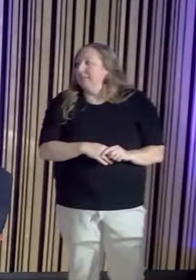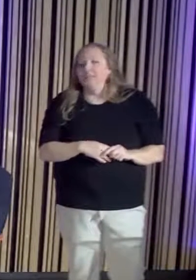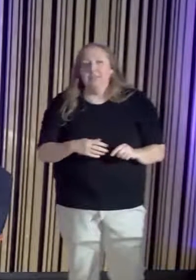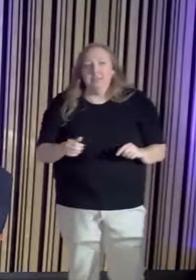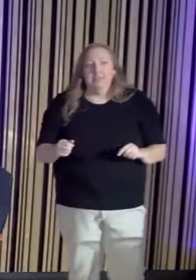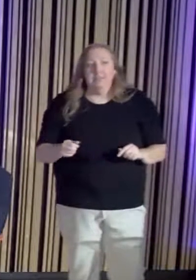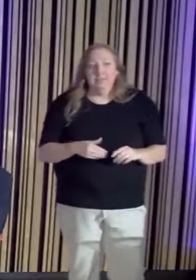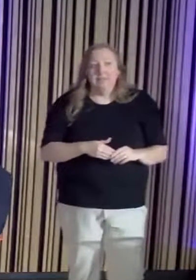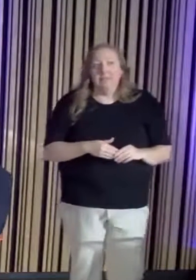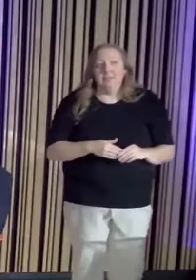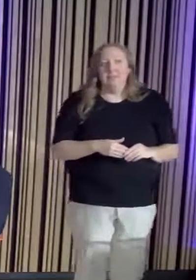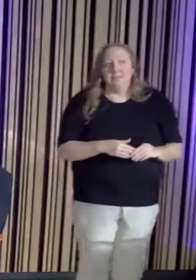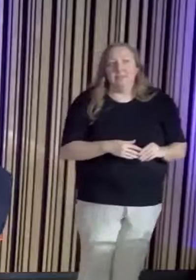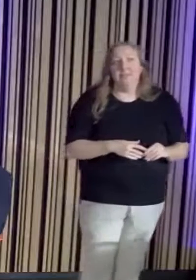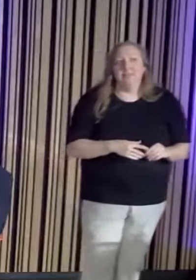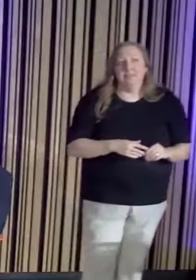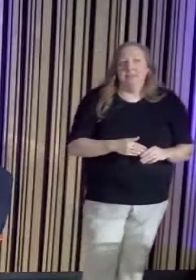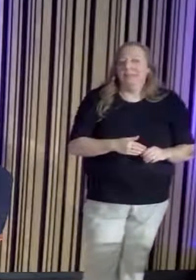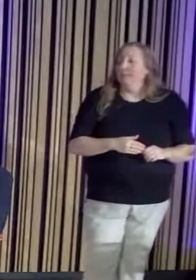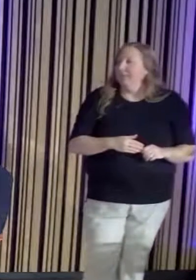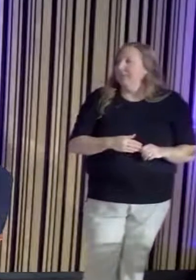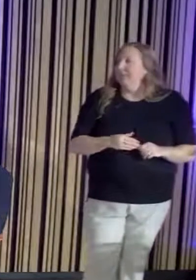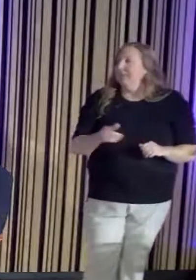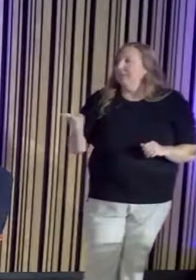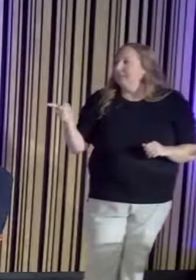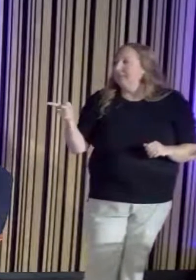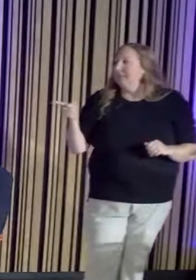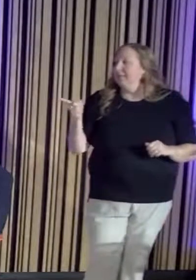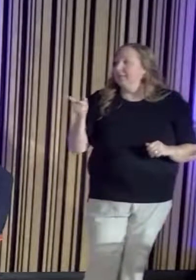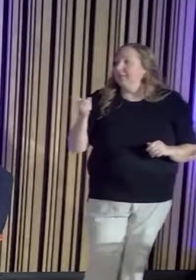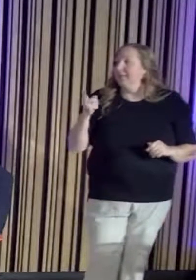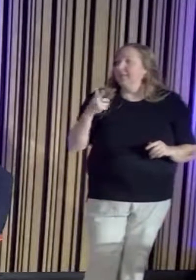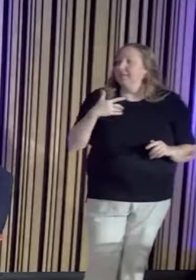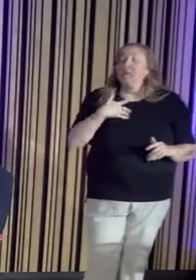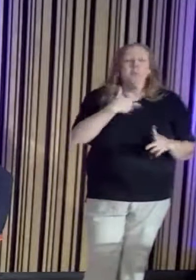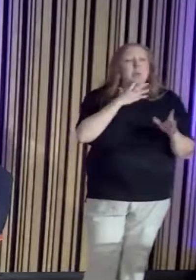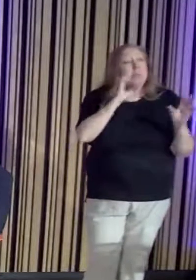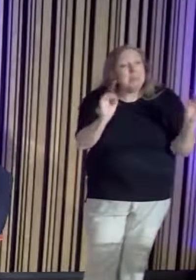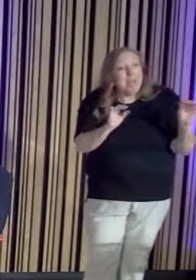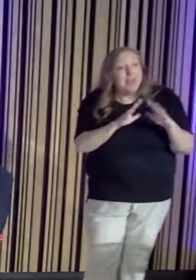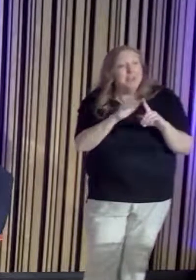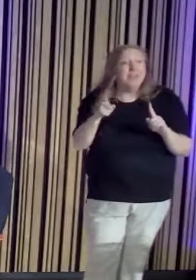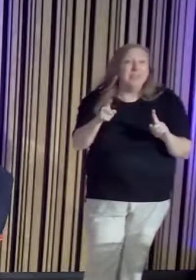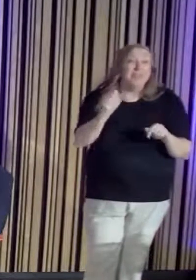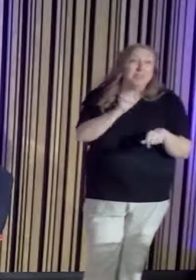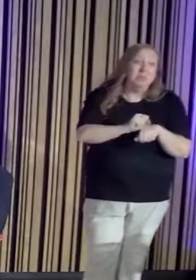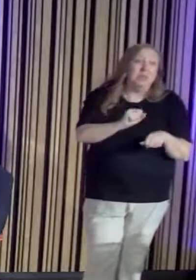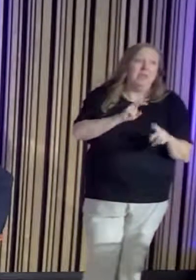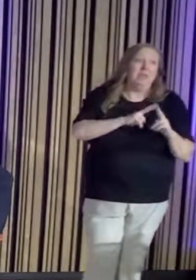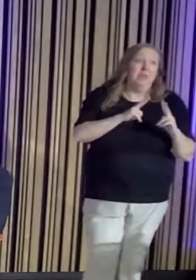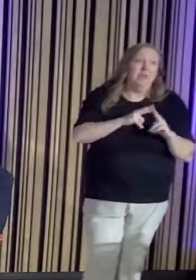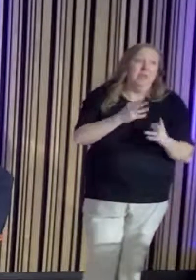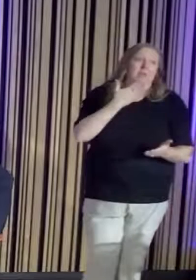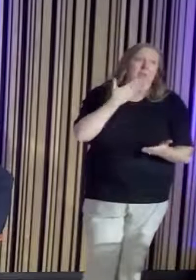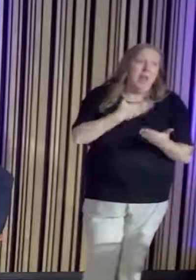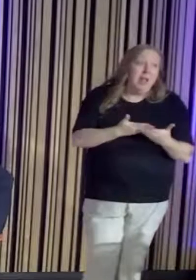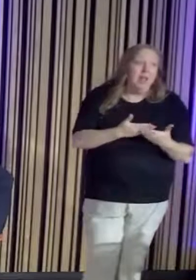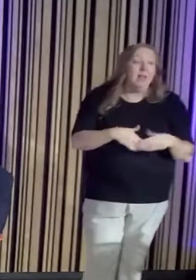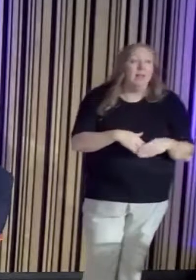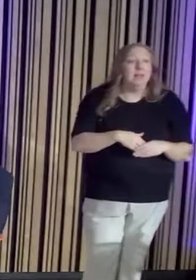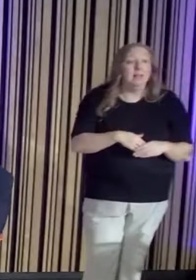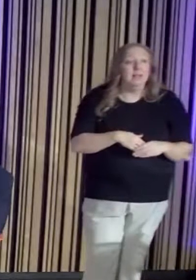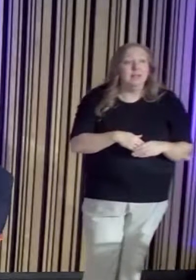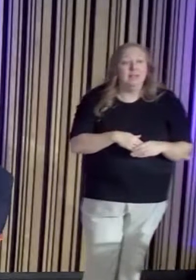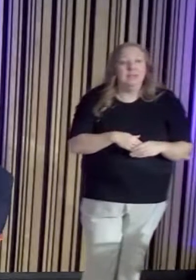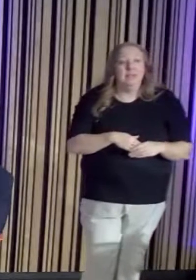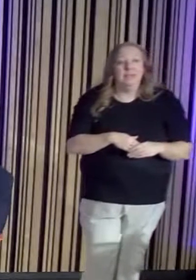sure tonight. So many fantastic, and the magic of this is working very well. This magic to me is,